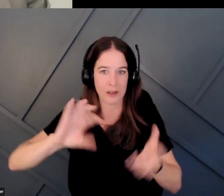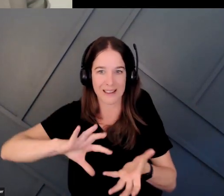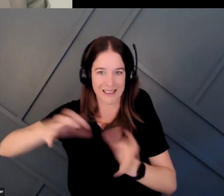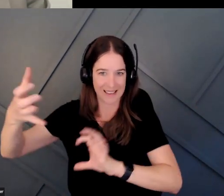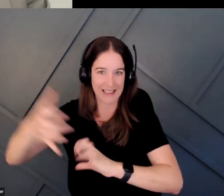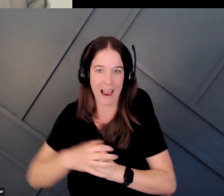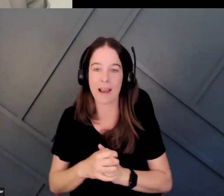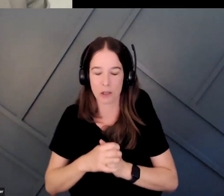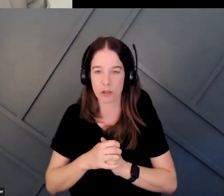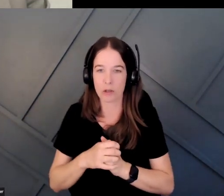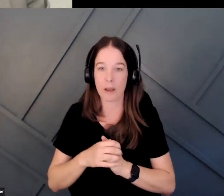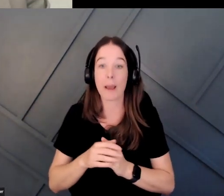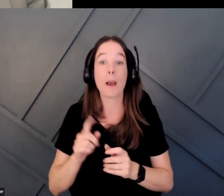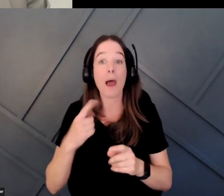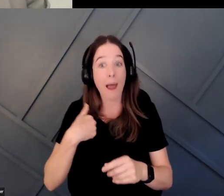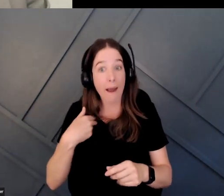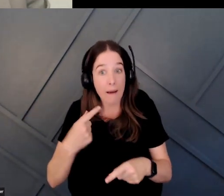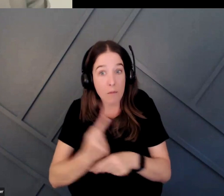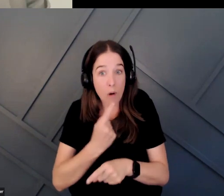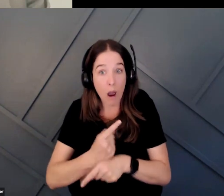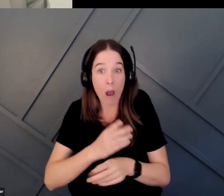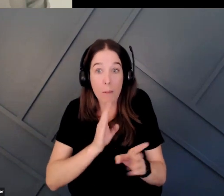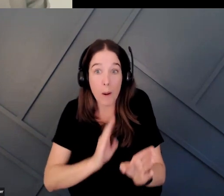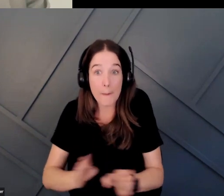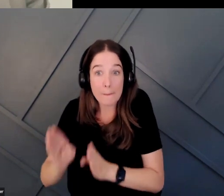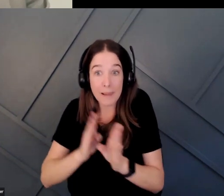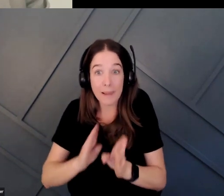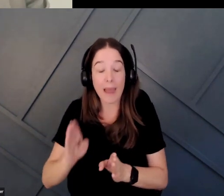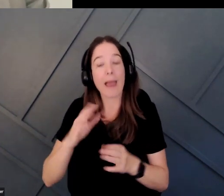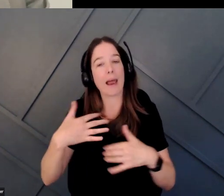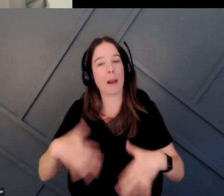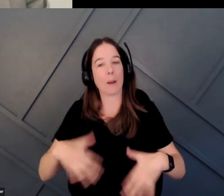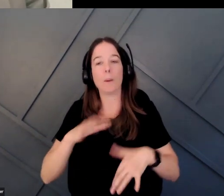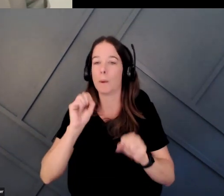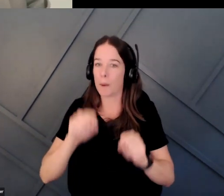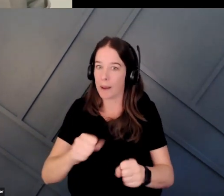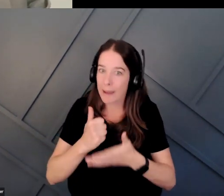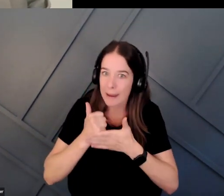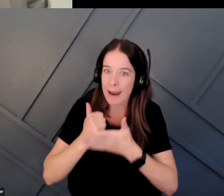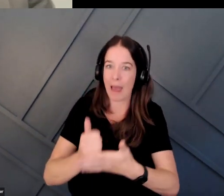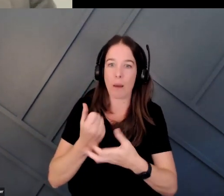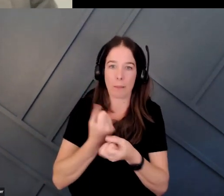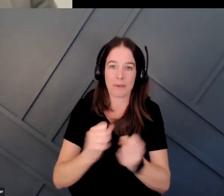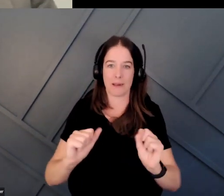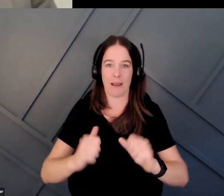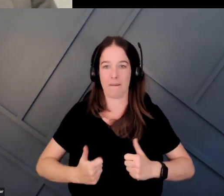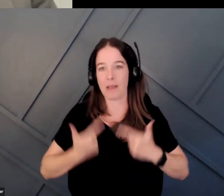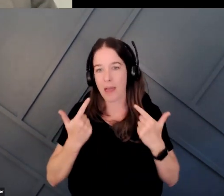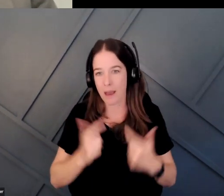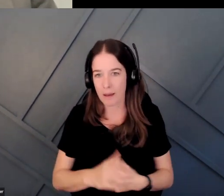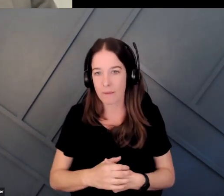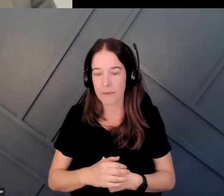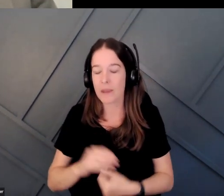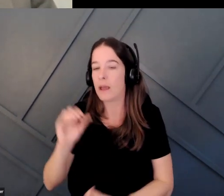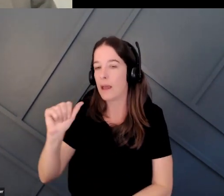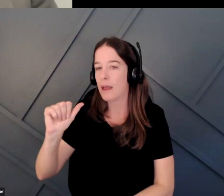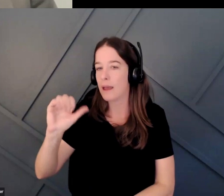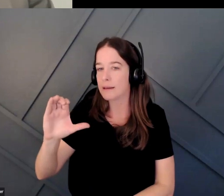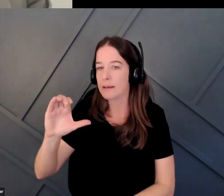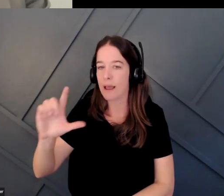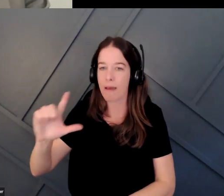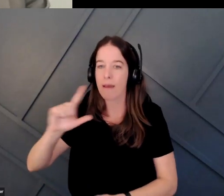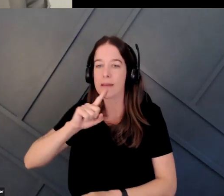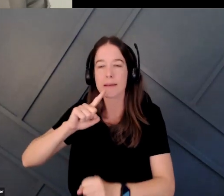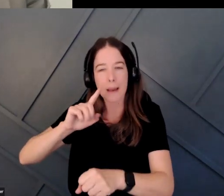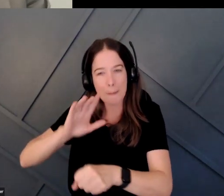extreme heat events can mean the difference between health, severe illness, and even death. ACL is committed to continue to advocate and